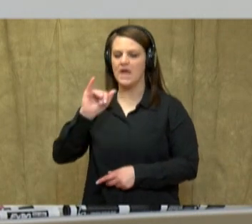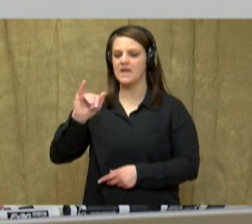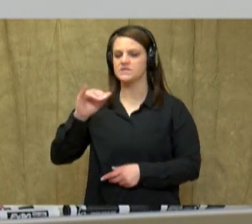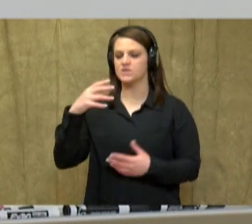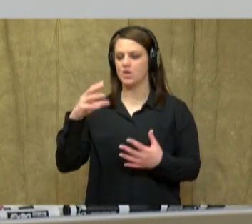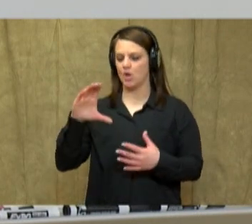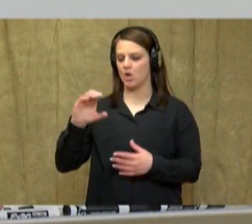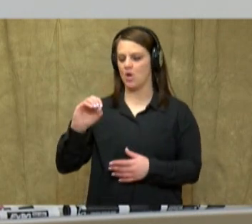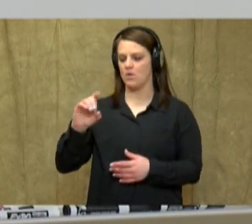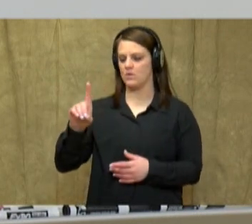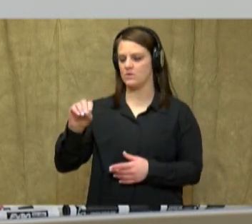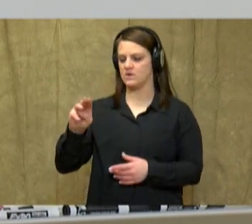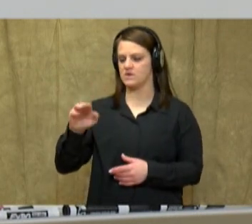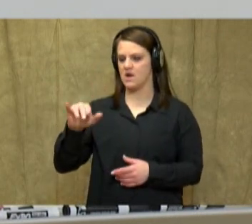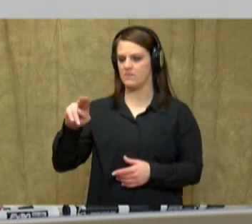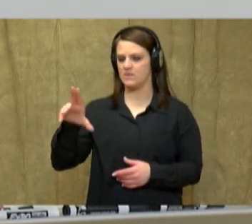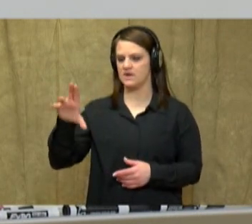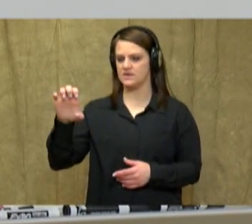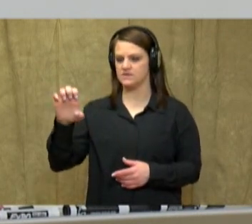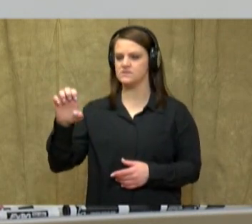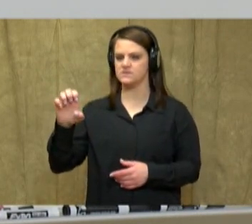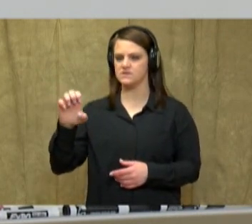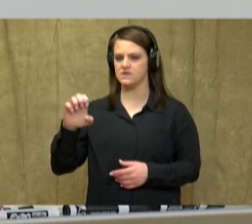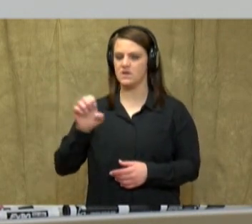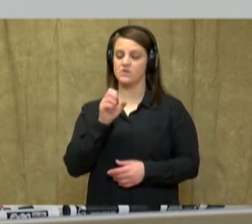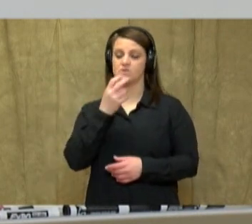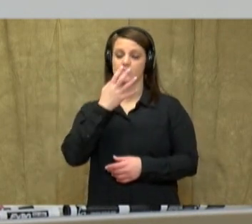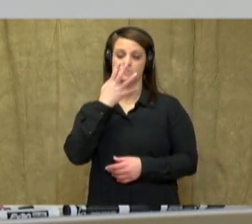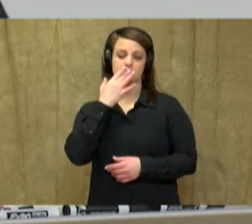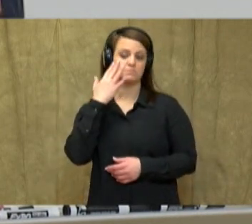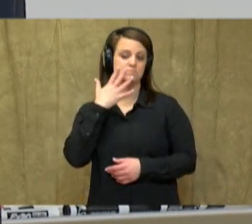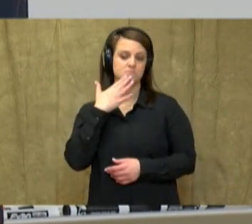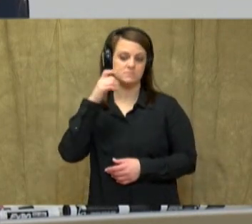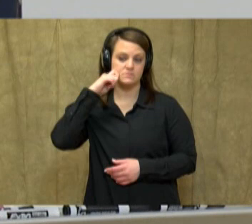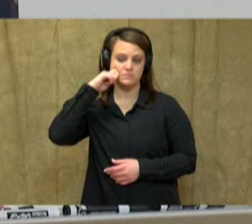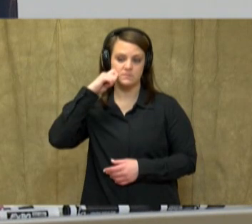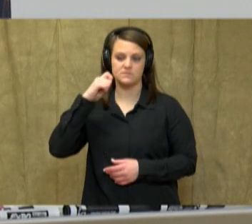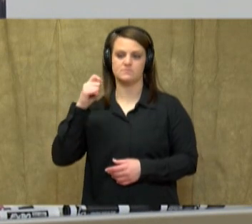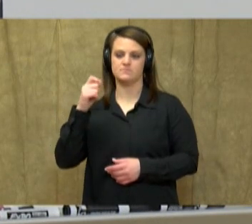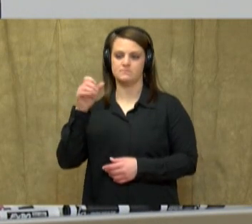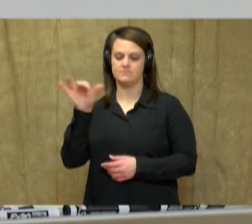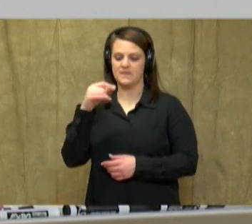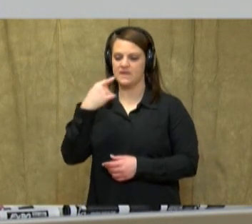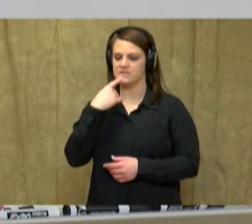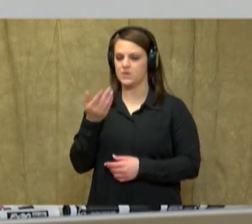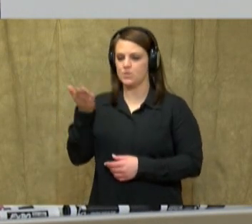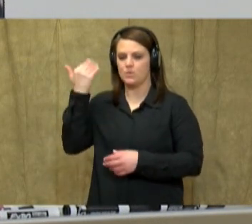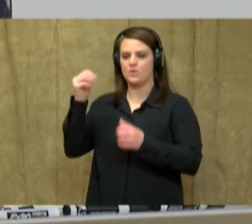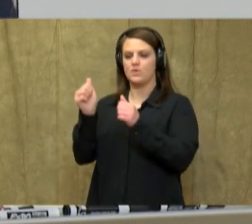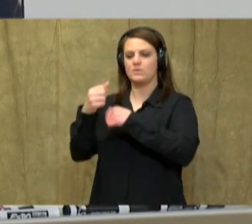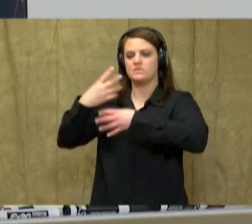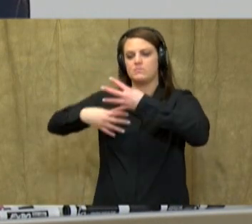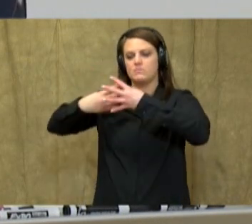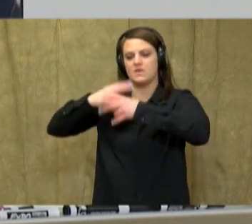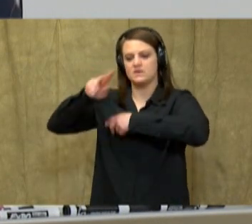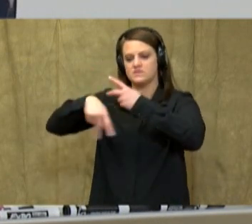comes the multiple alleles, like we see here in skin color or like I mentioned in your blood types, okay?